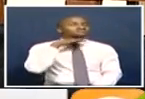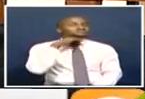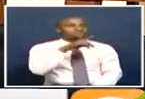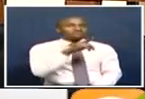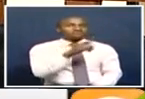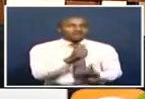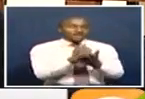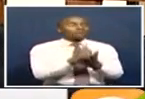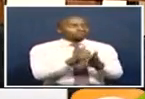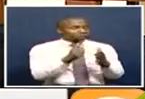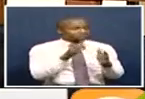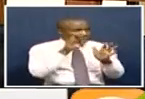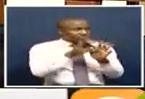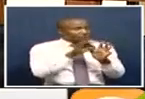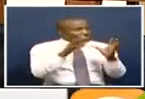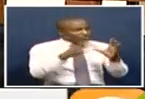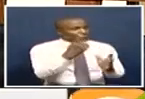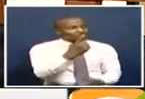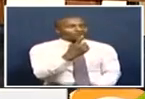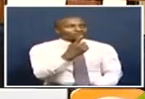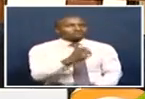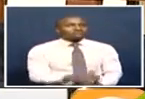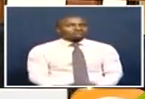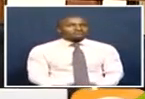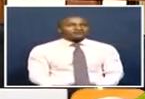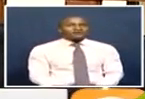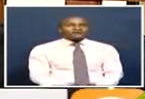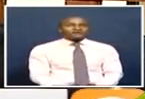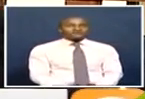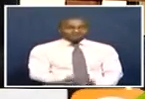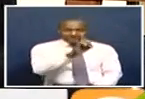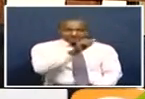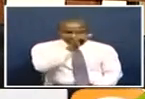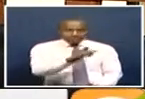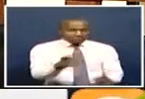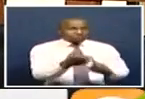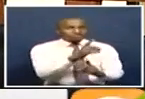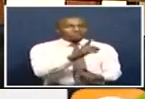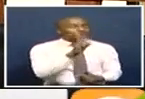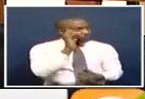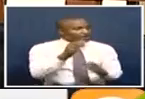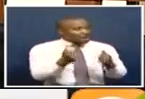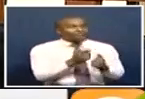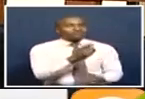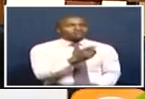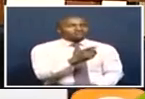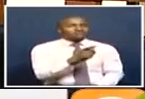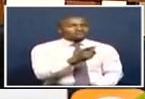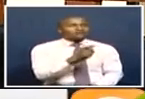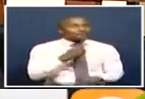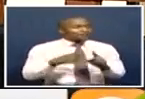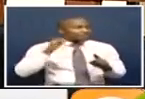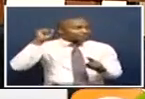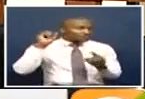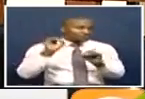Voting as a bloc? As a bloc. I'm the first person to achieve that. And this is what will happen. But I'm no longer in politics.